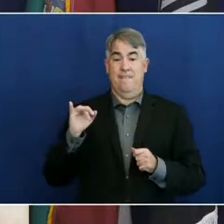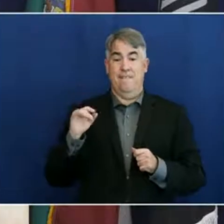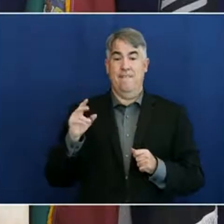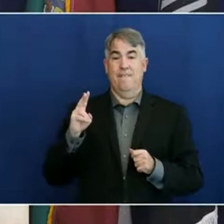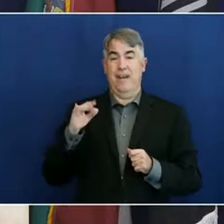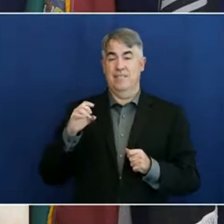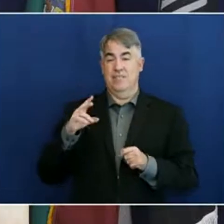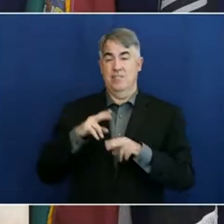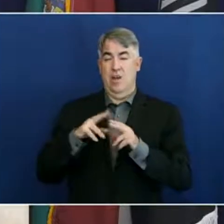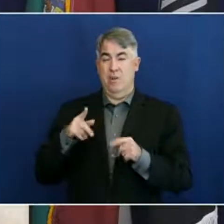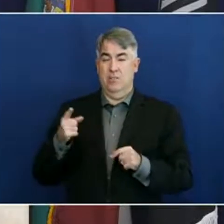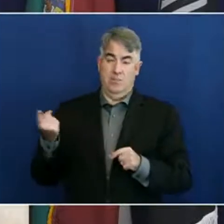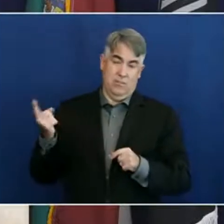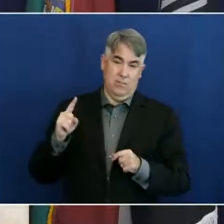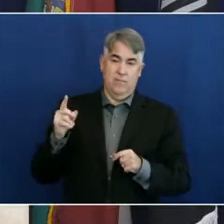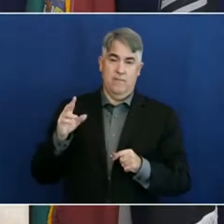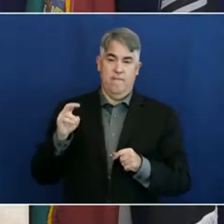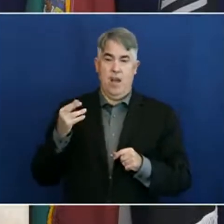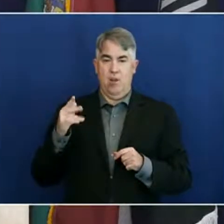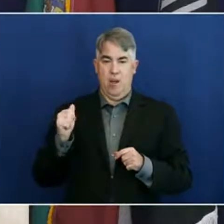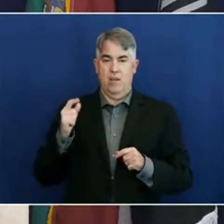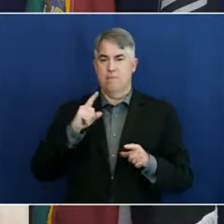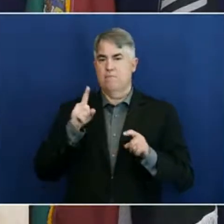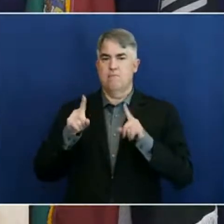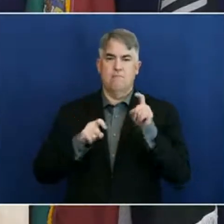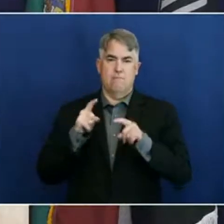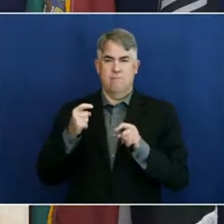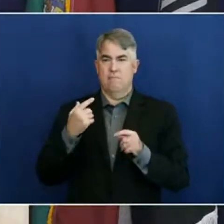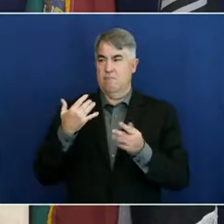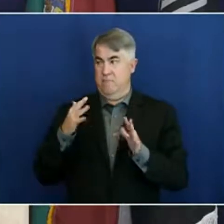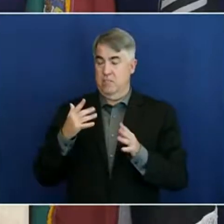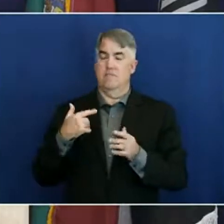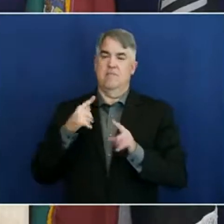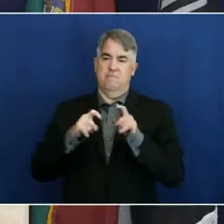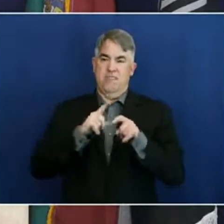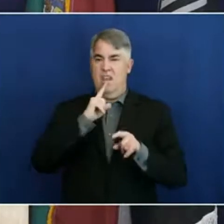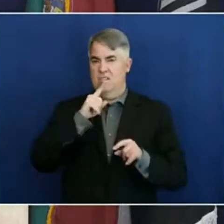questions. Both Dr. Wooten and Dr. Shaw are here to answer any questions.